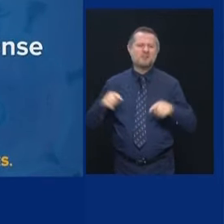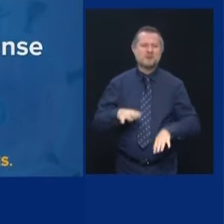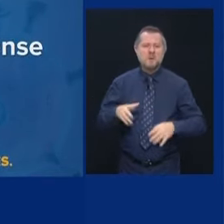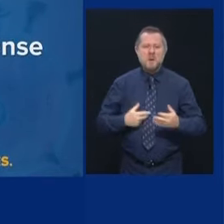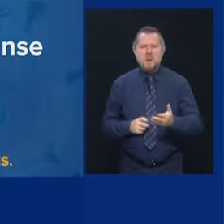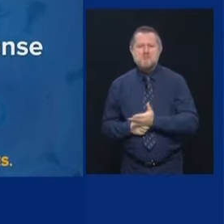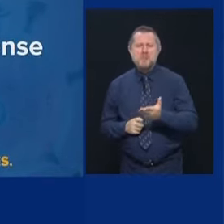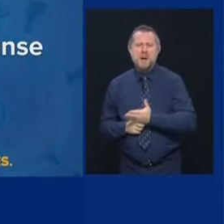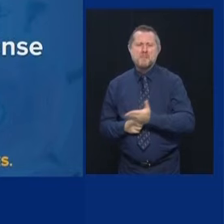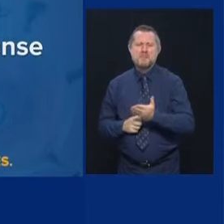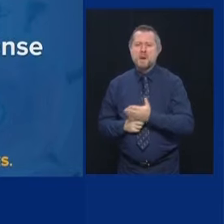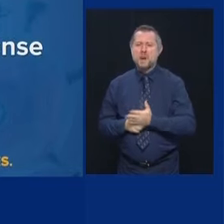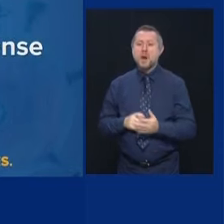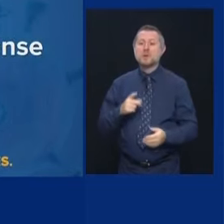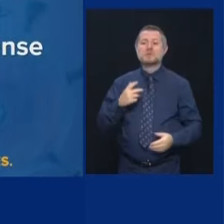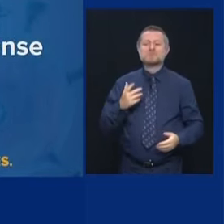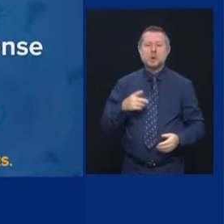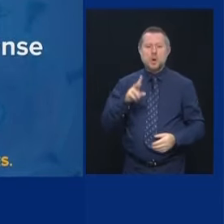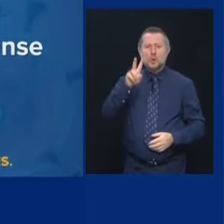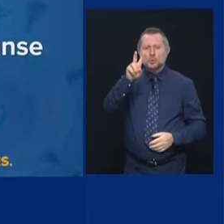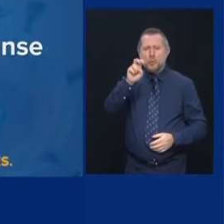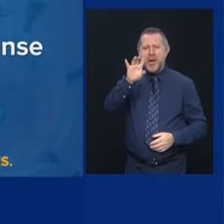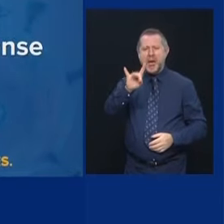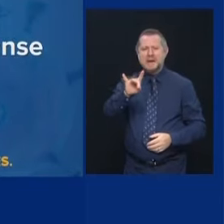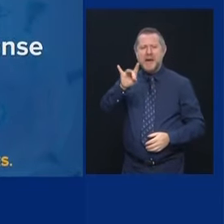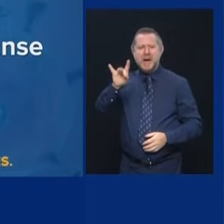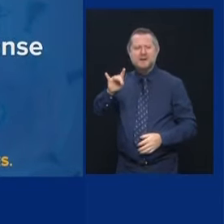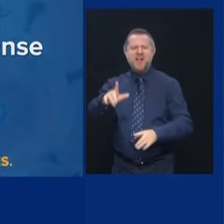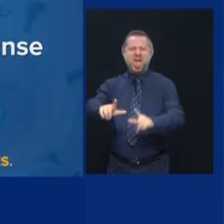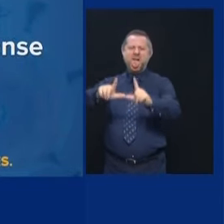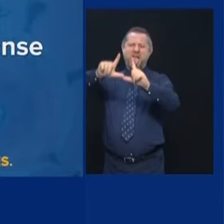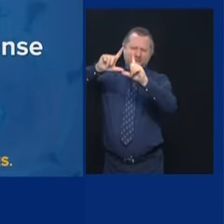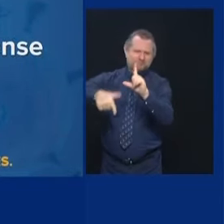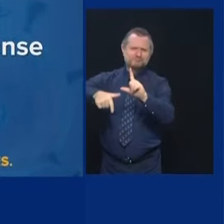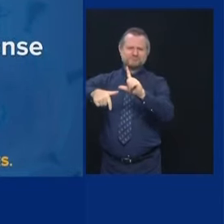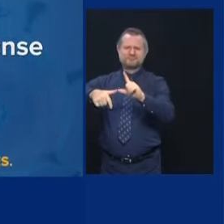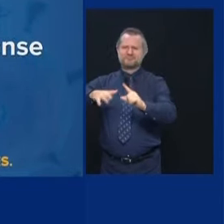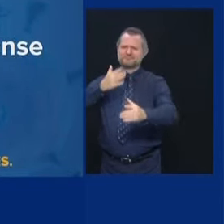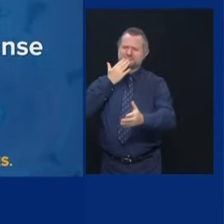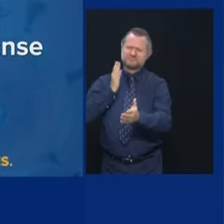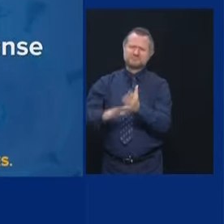228 immediate license revocations, just on bars and restaurants.